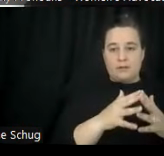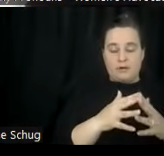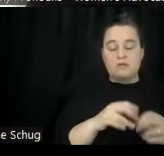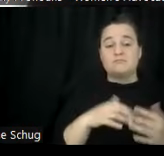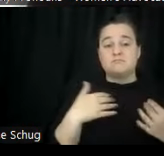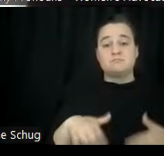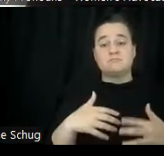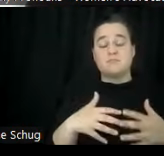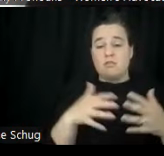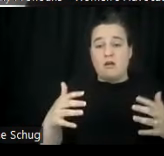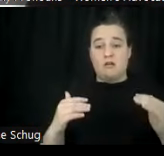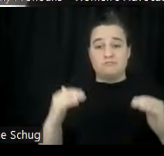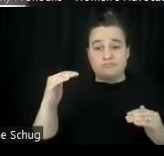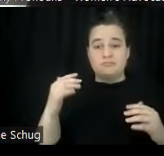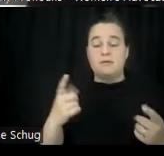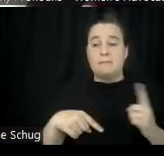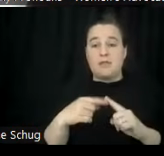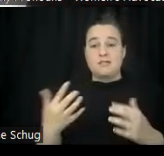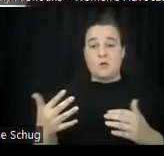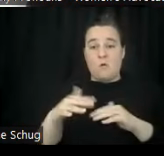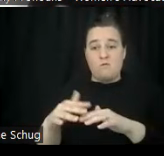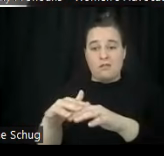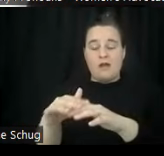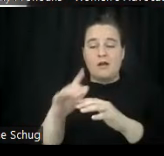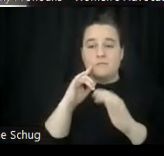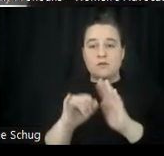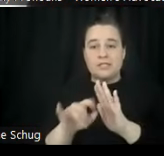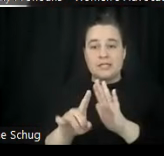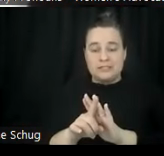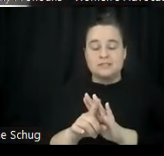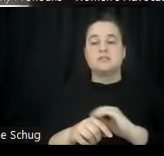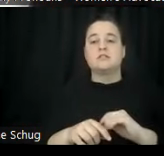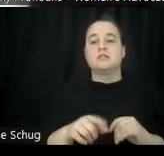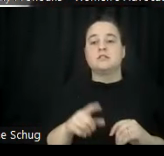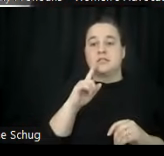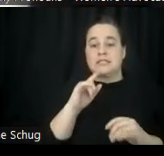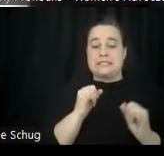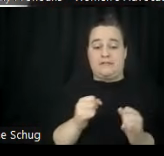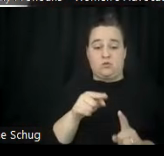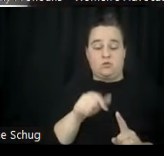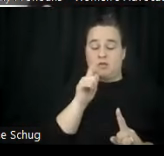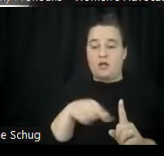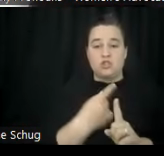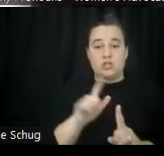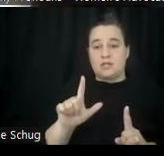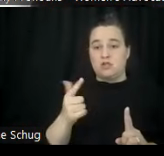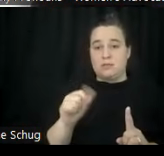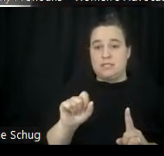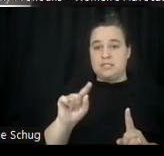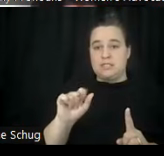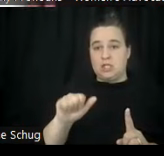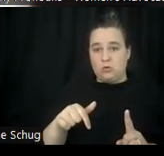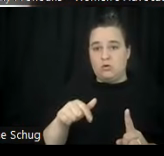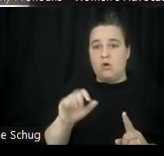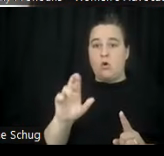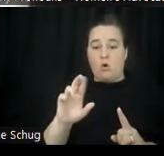see here that there's a lot of overlapping between all of the identities that we may hold as an individual, because an individual isn't just